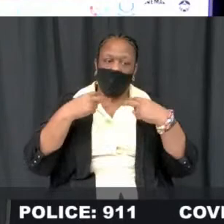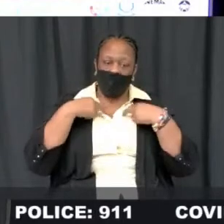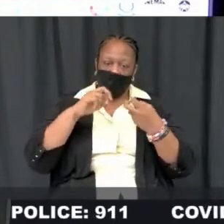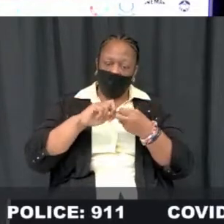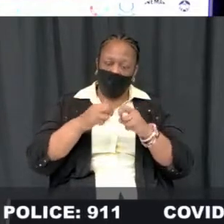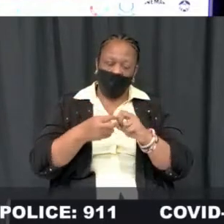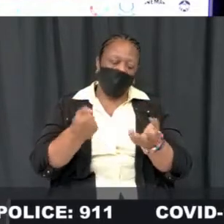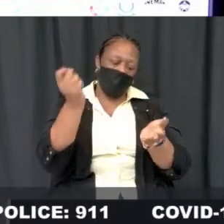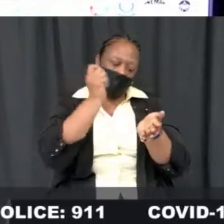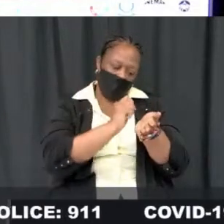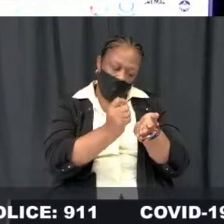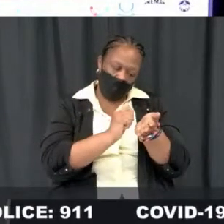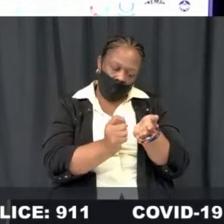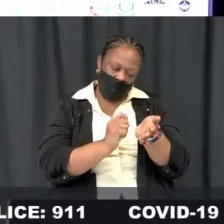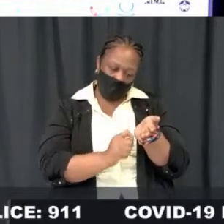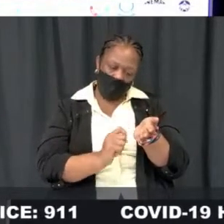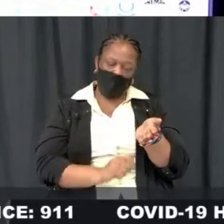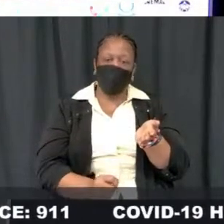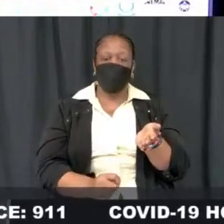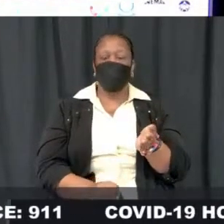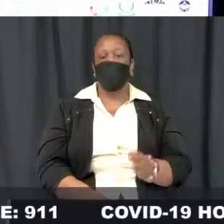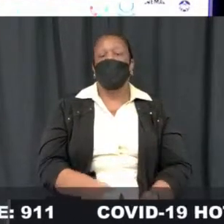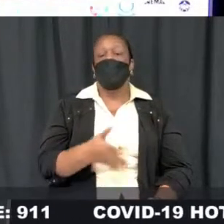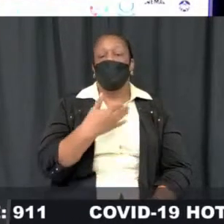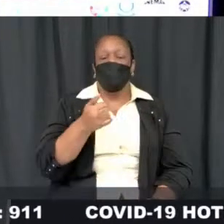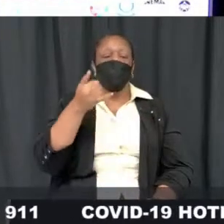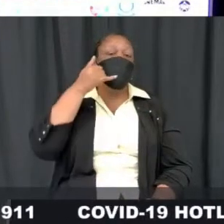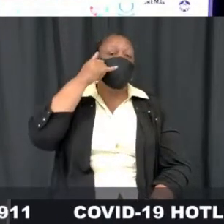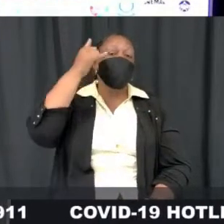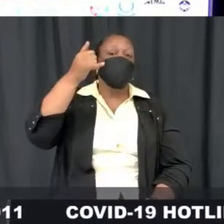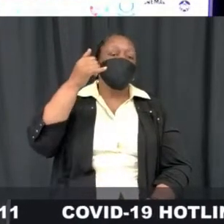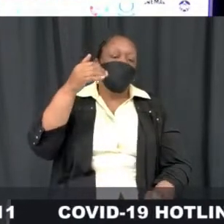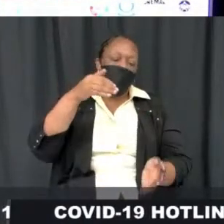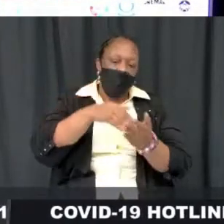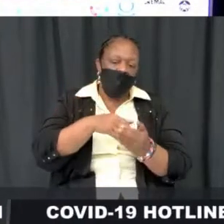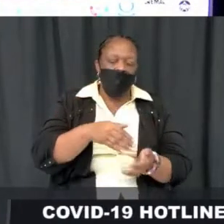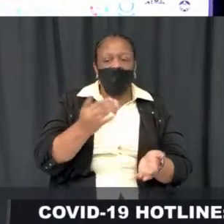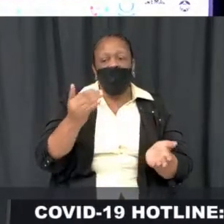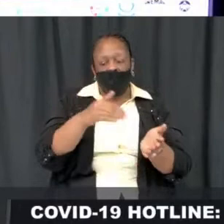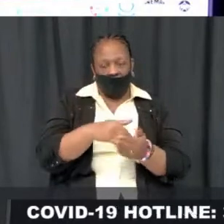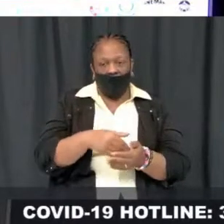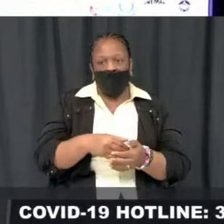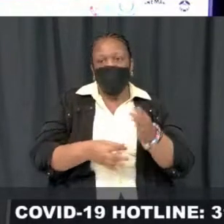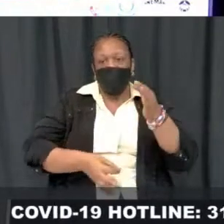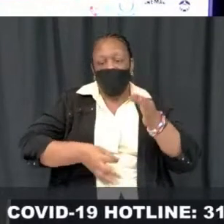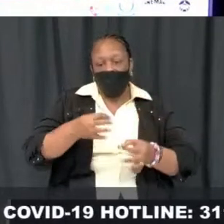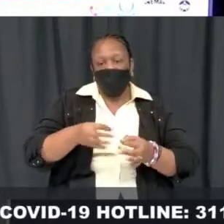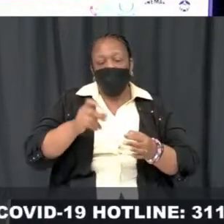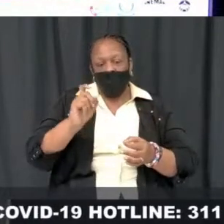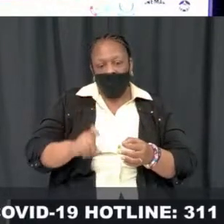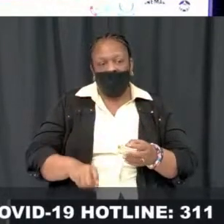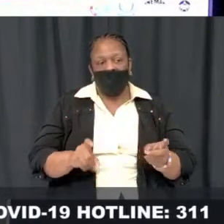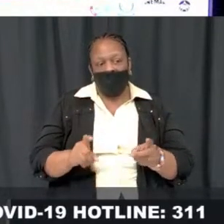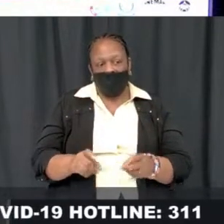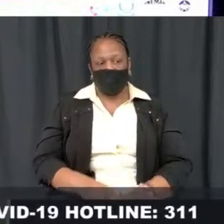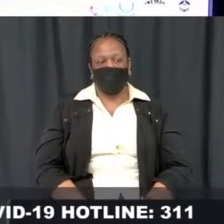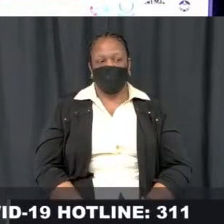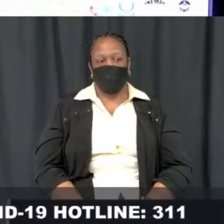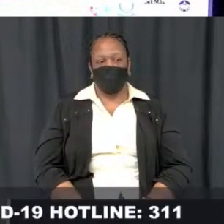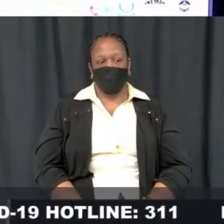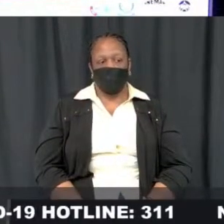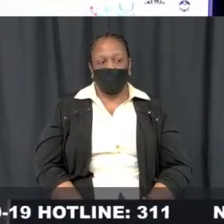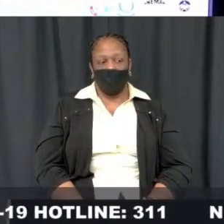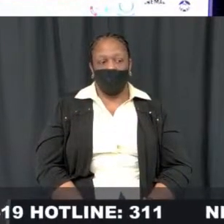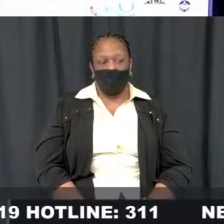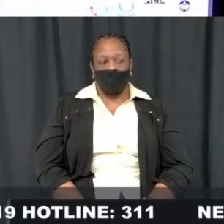the authorities at 311. You have the minister, you have the permanent secretary, you have the CMO, you have the medical chief of staff.